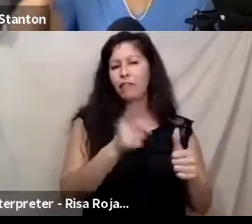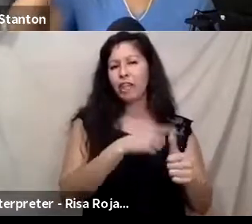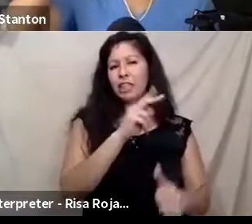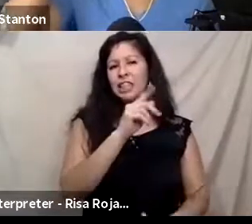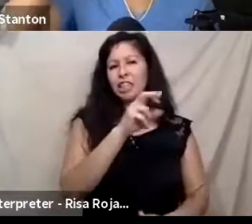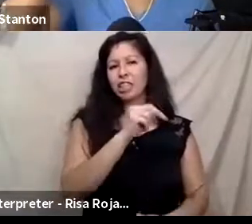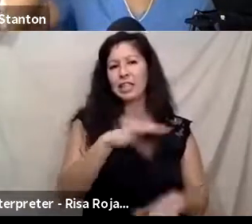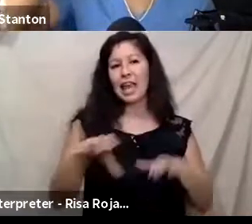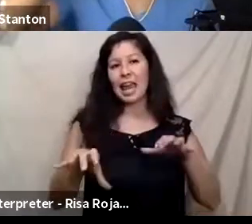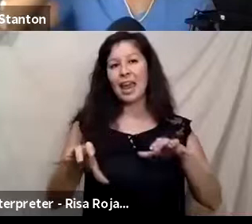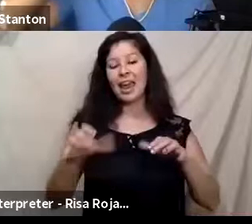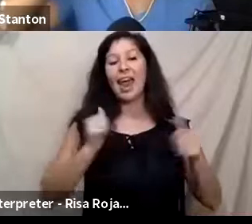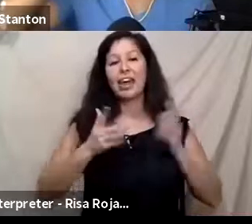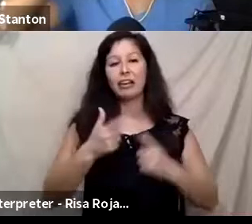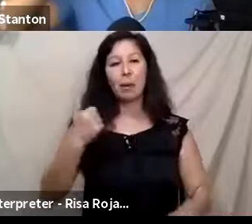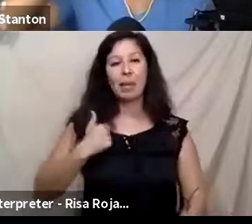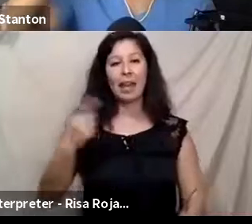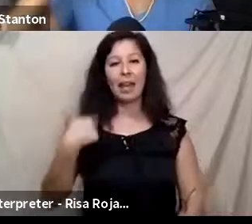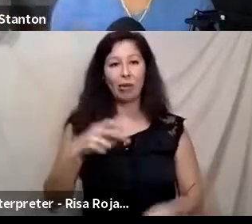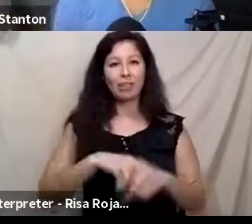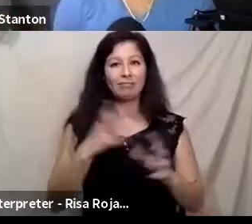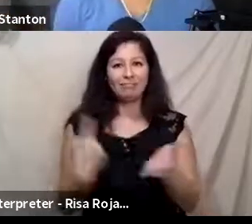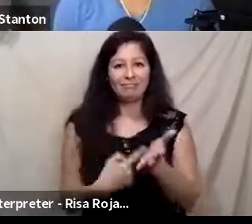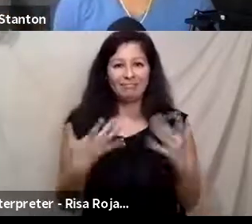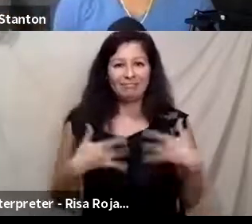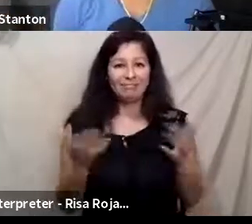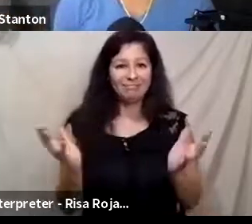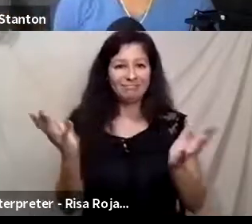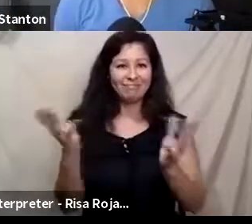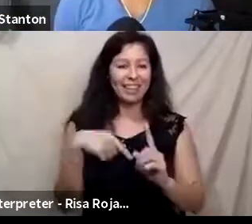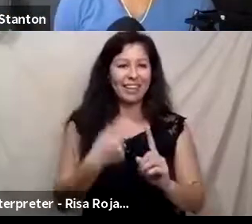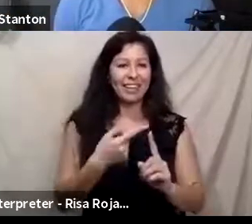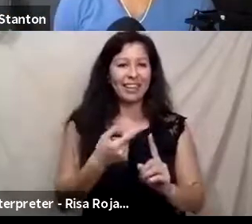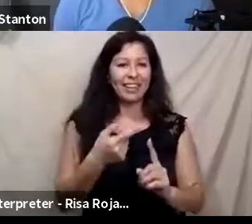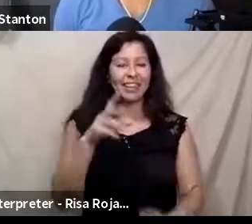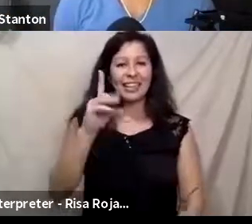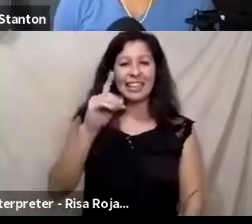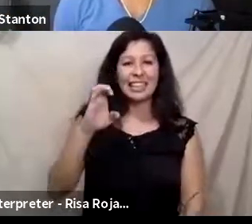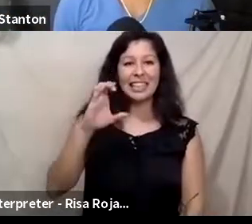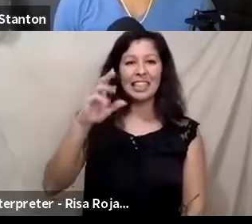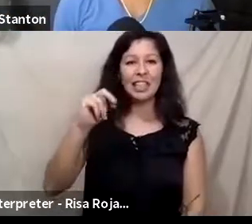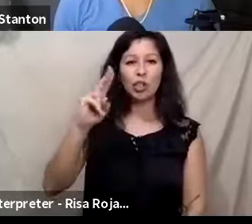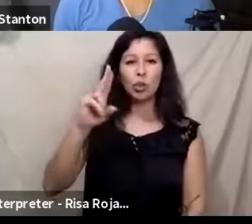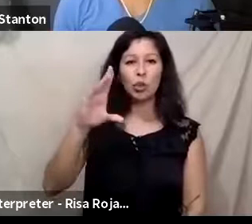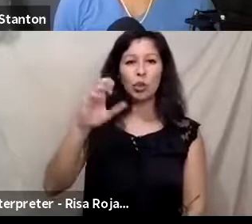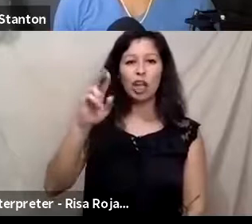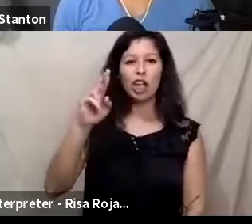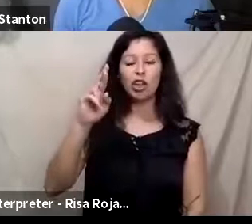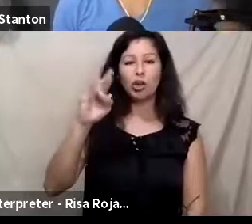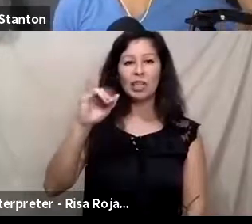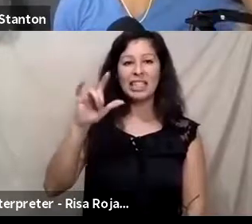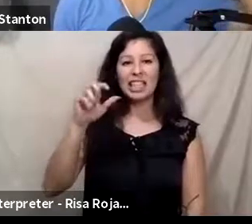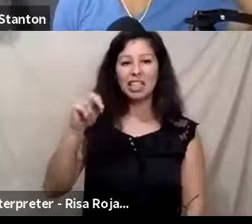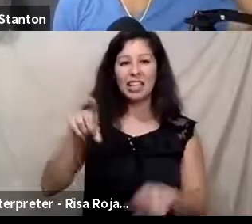actor from Canada. And we were sitting there like, how exciting is this that we're going to talk about, you know, denuclearization in Russia as Native people. And,